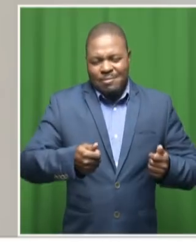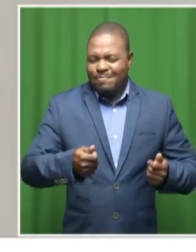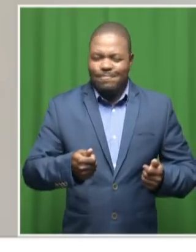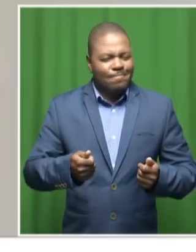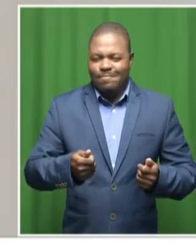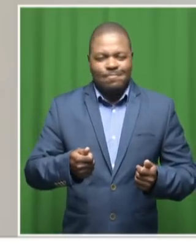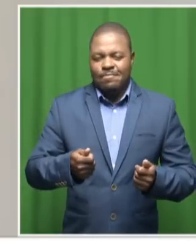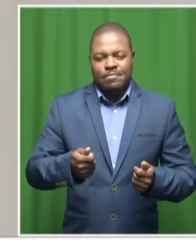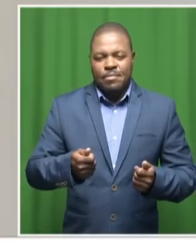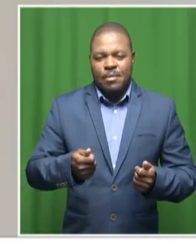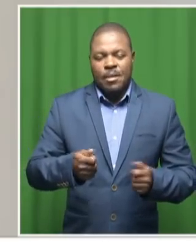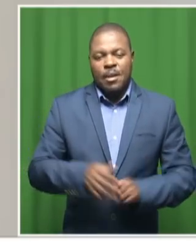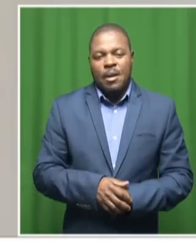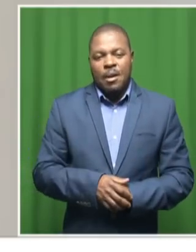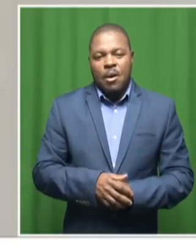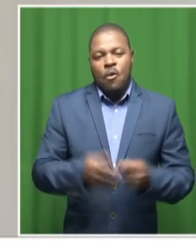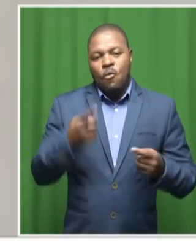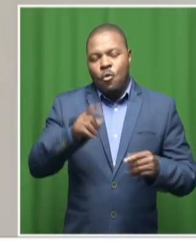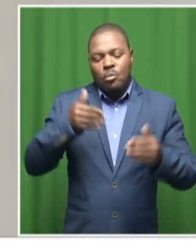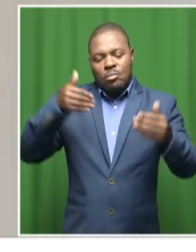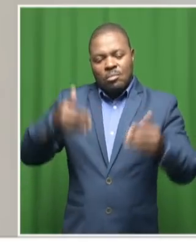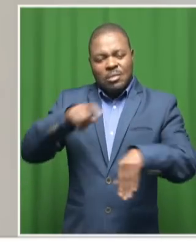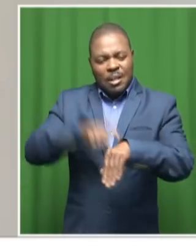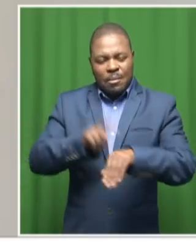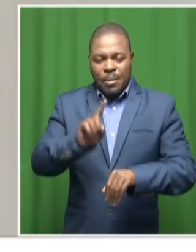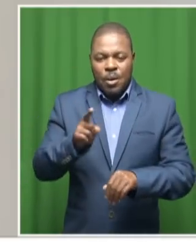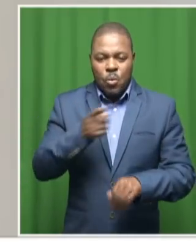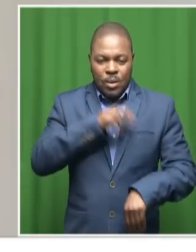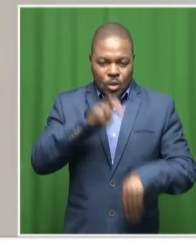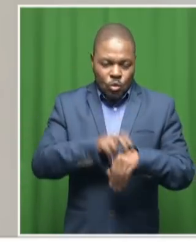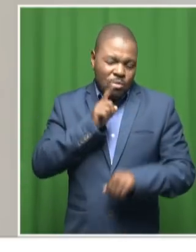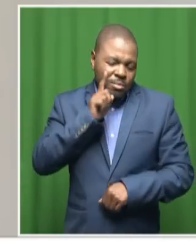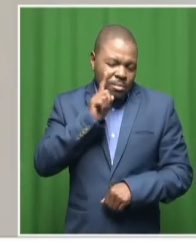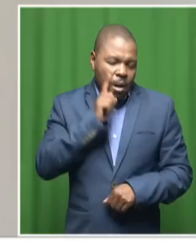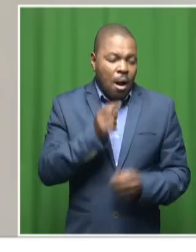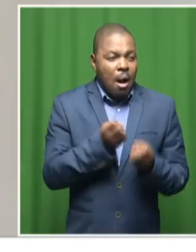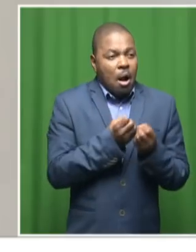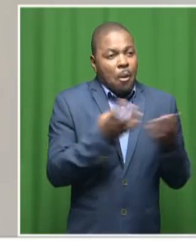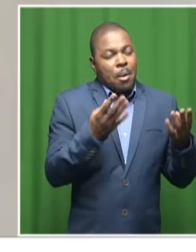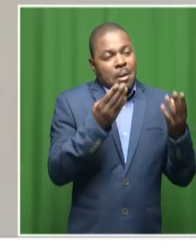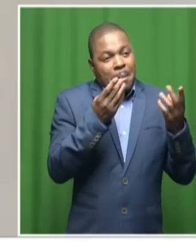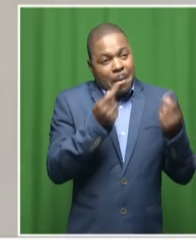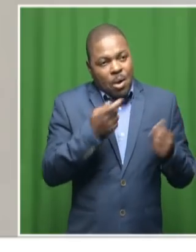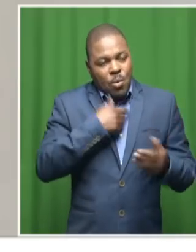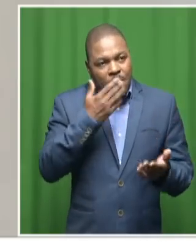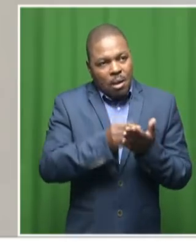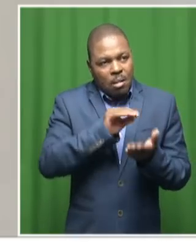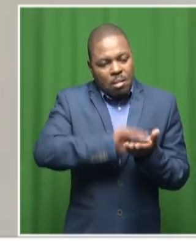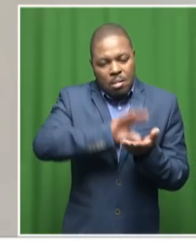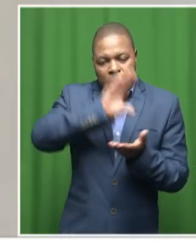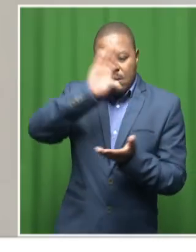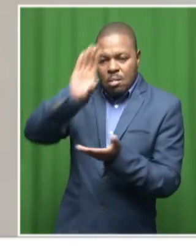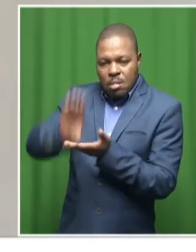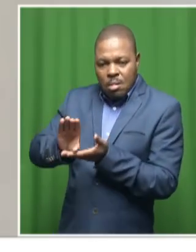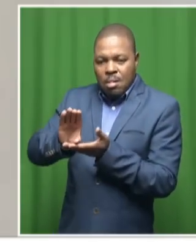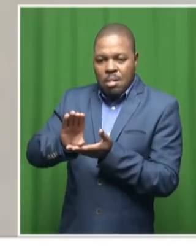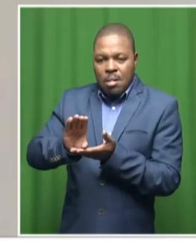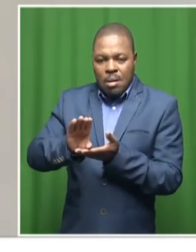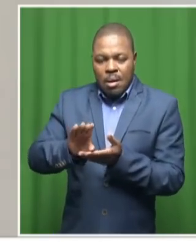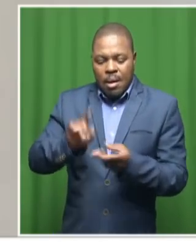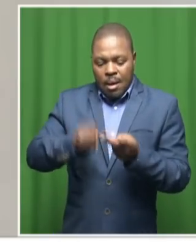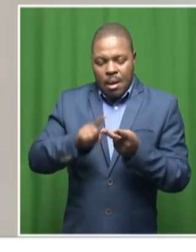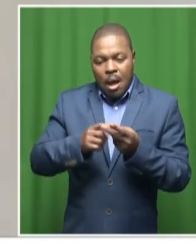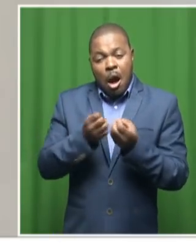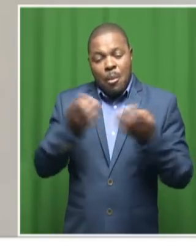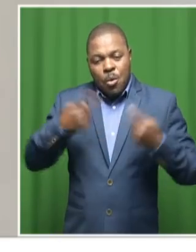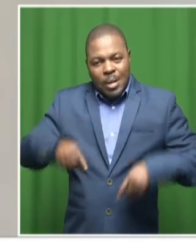particular intervention over a period of time. But to say how much money are we prepared to invest as a nation, how much do we spend